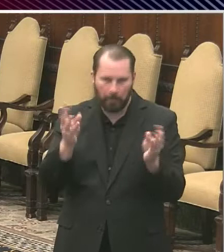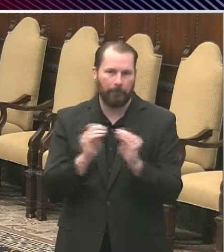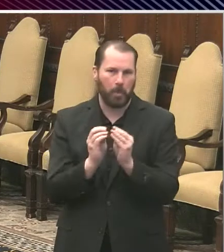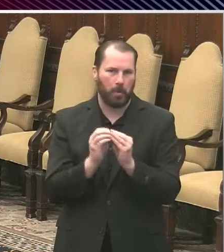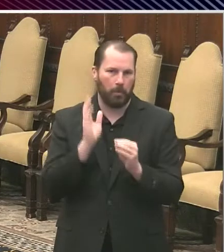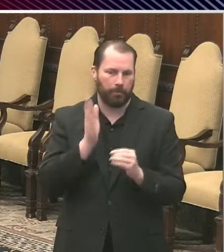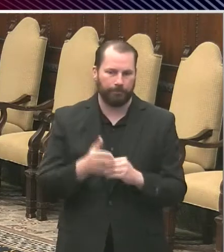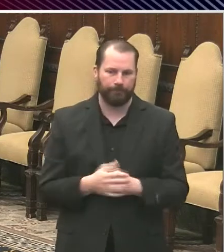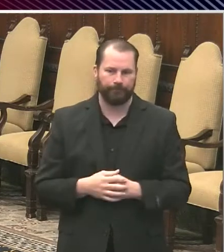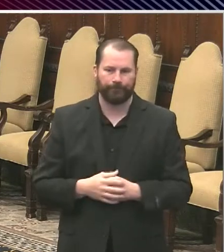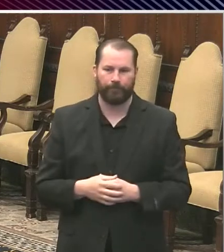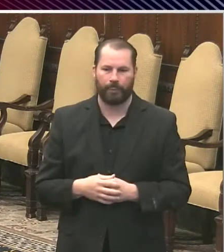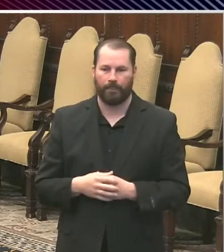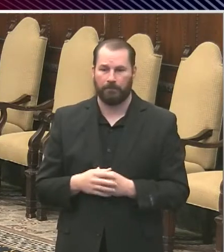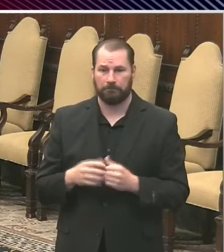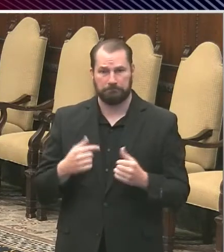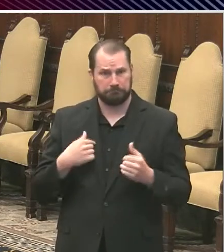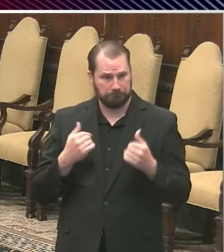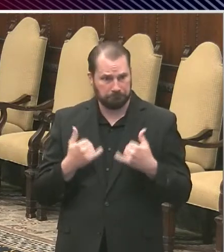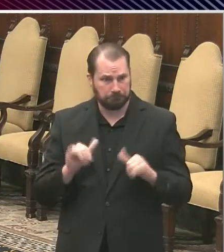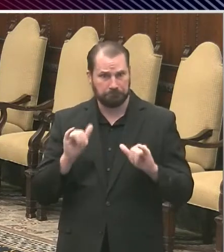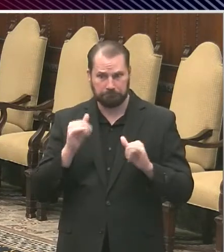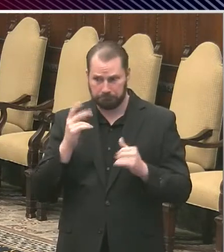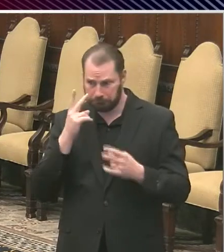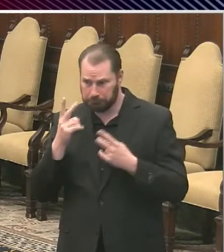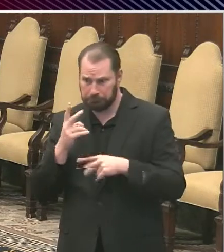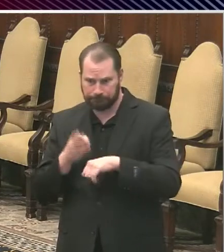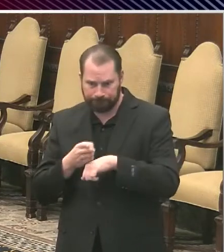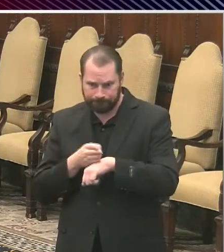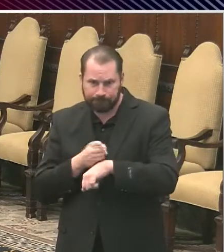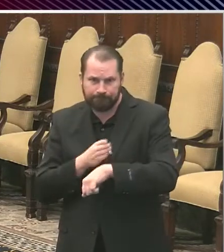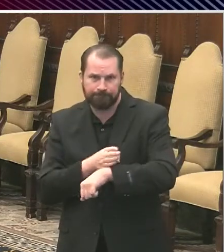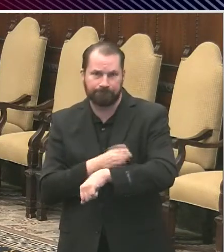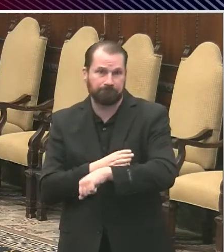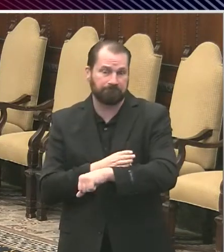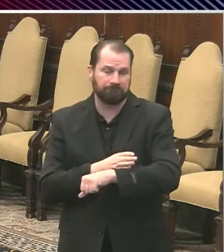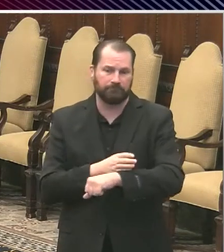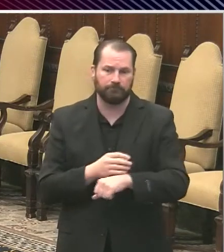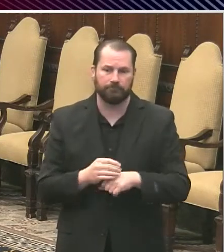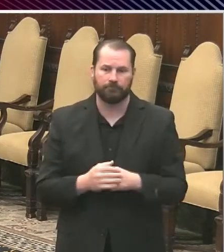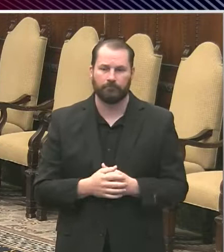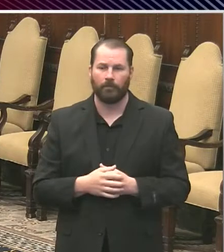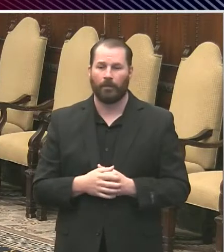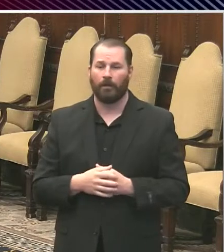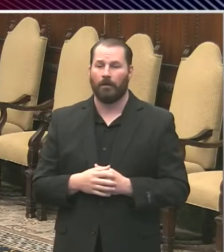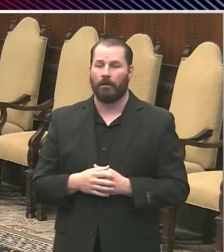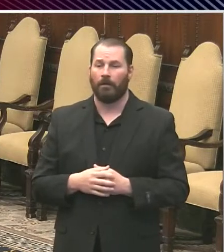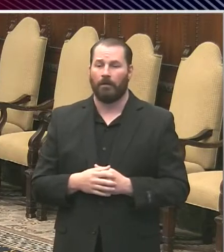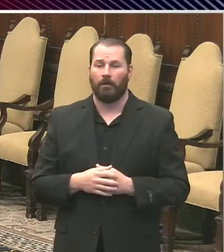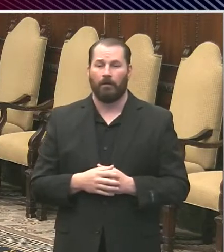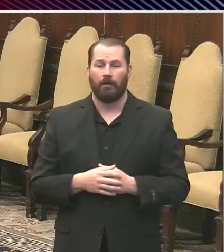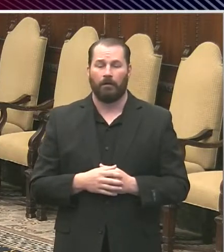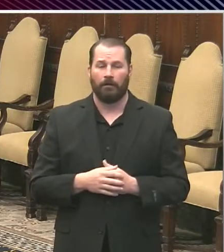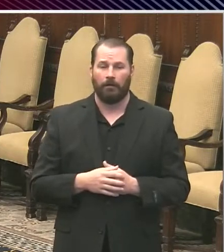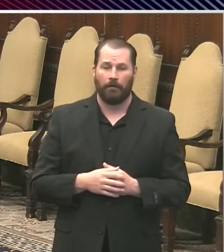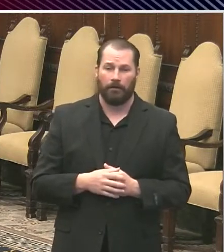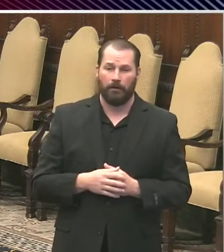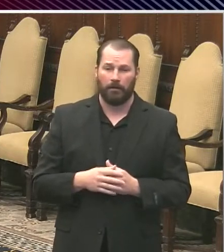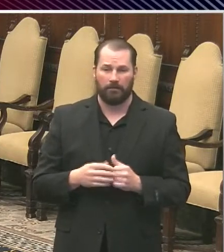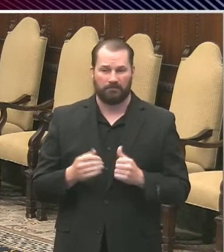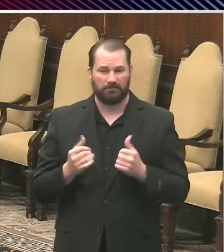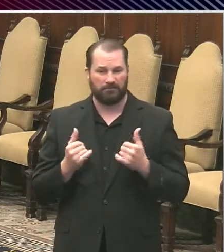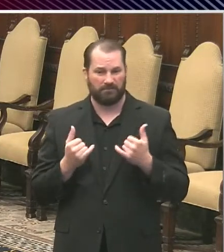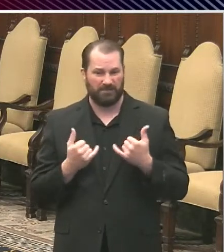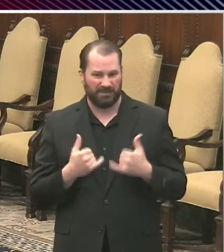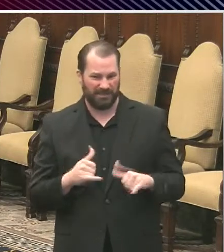progress. This is not the increases that we saw early on in the epidemic, but still with hundreds of cases being diagnosed every day, we're still in the thick of this.